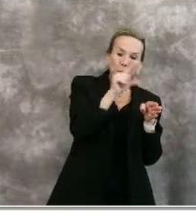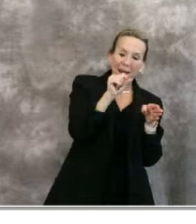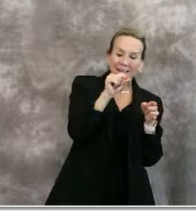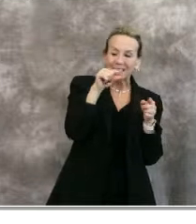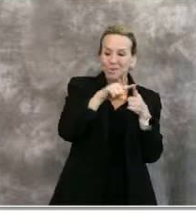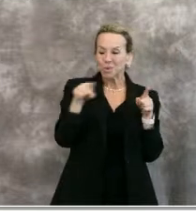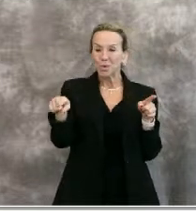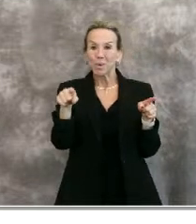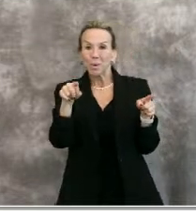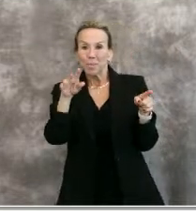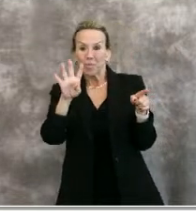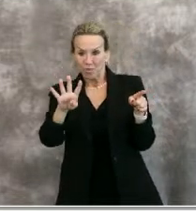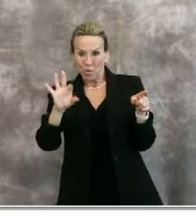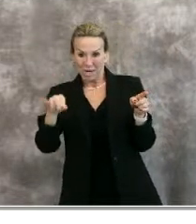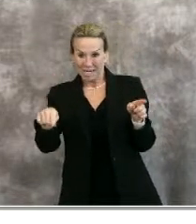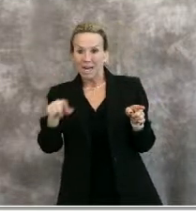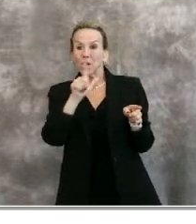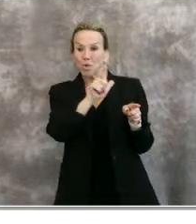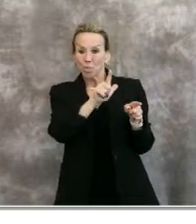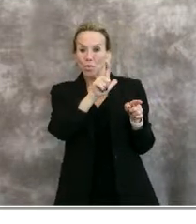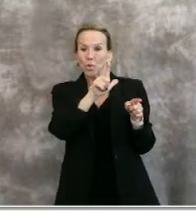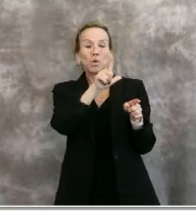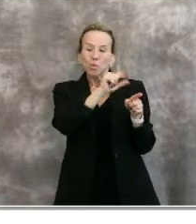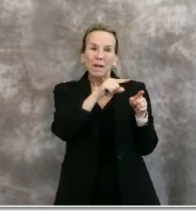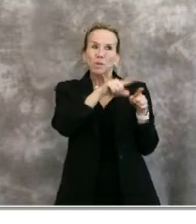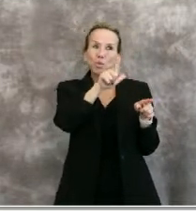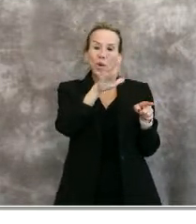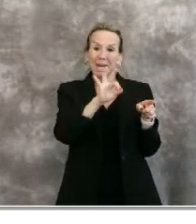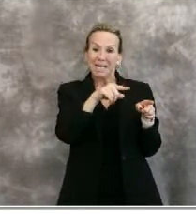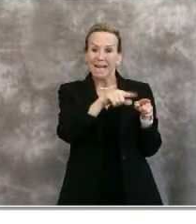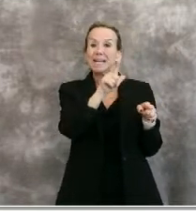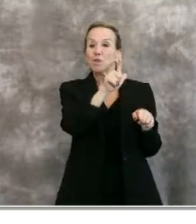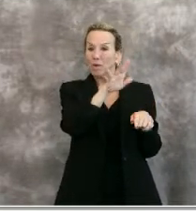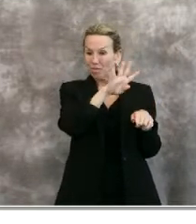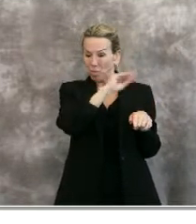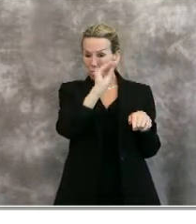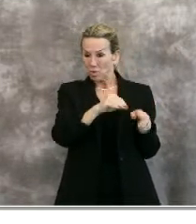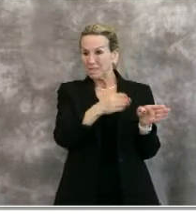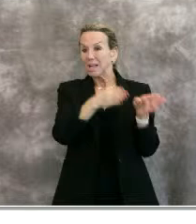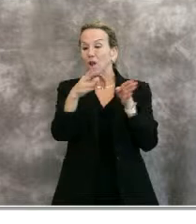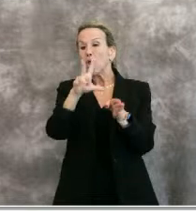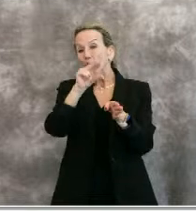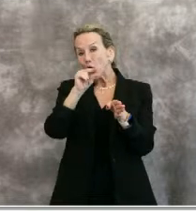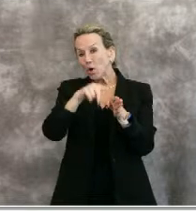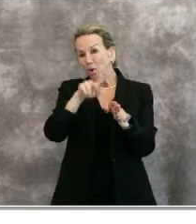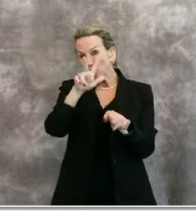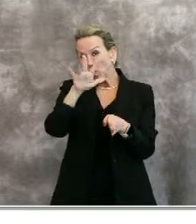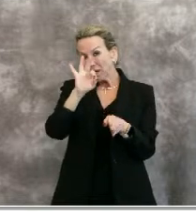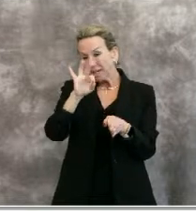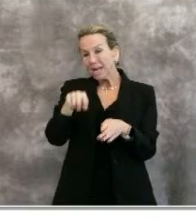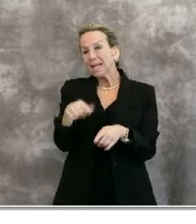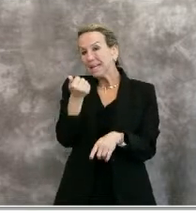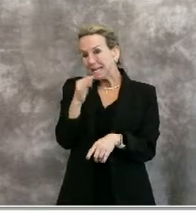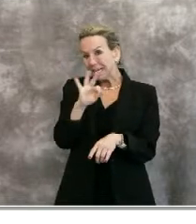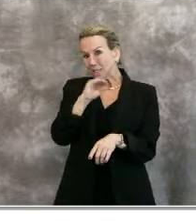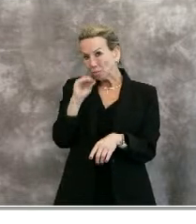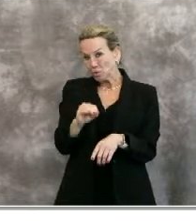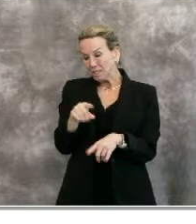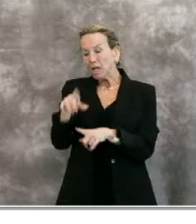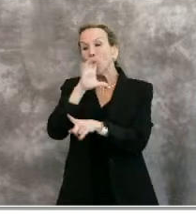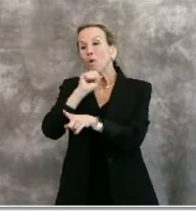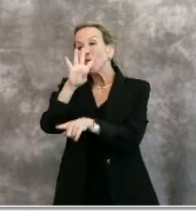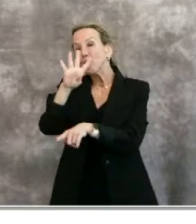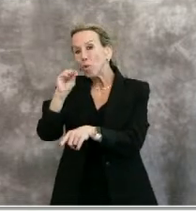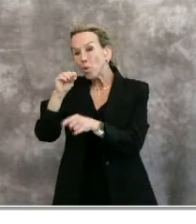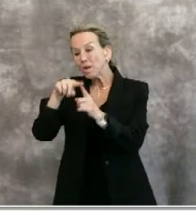29 age group makes up 24% of total cases. 30 to 39 makes up 19%, and the 40 to 49 makes